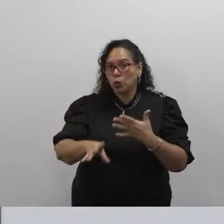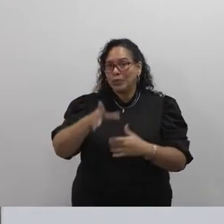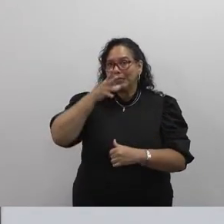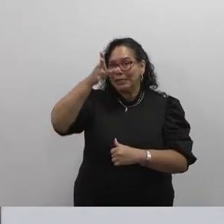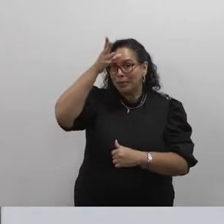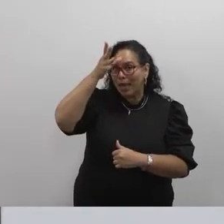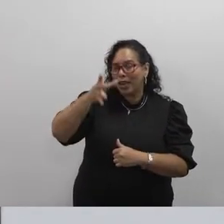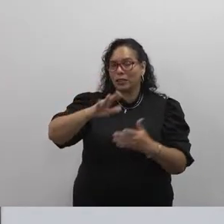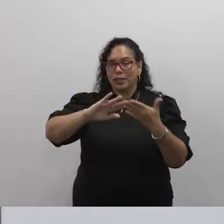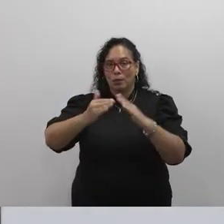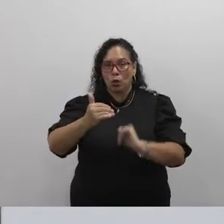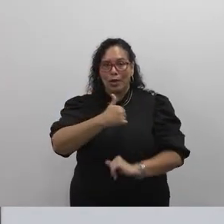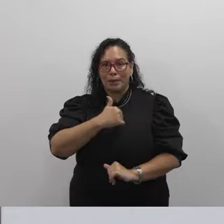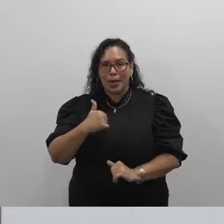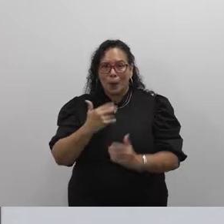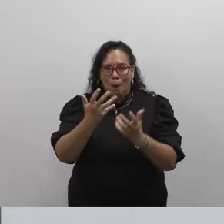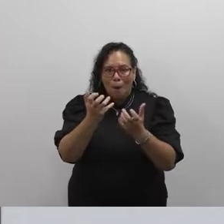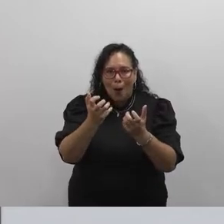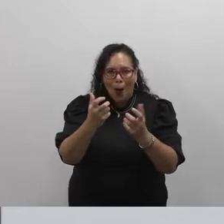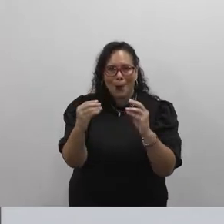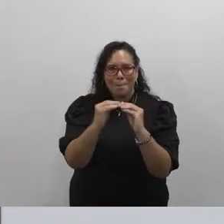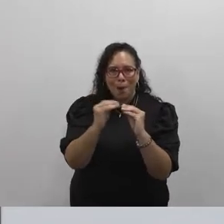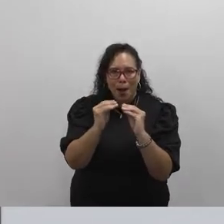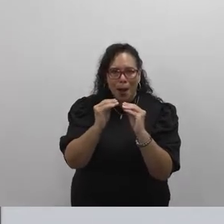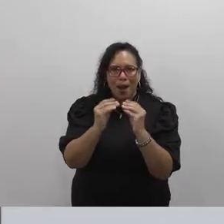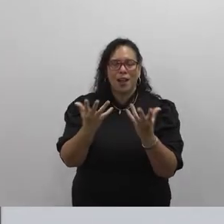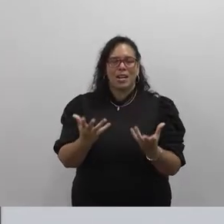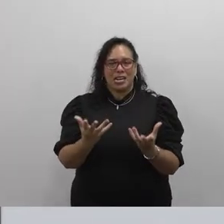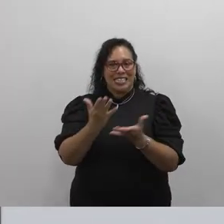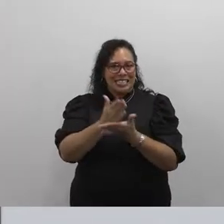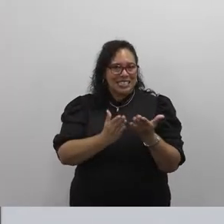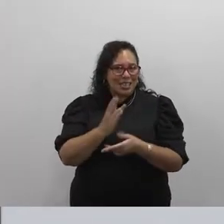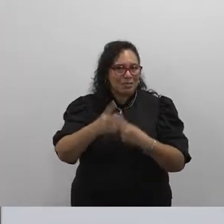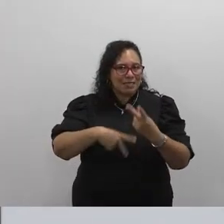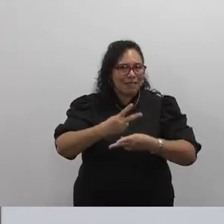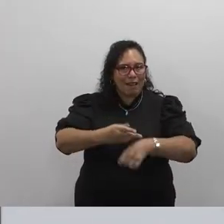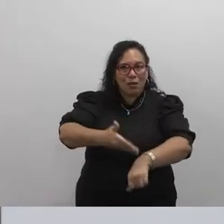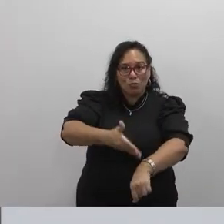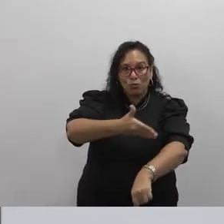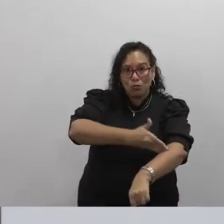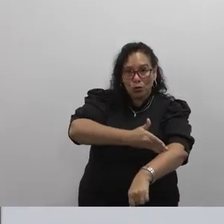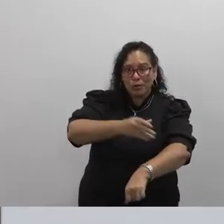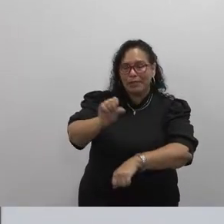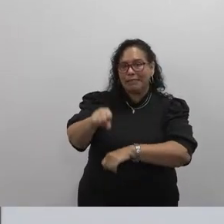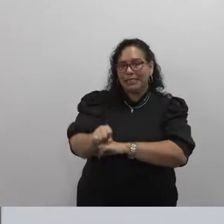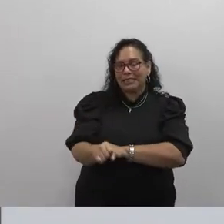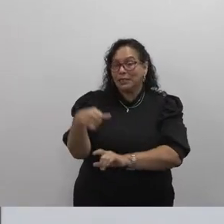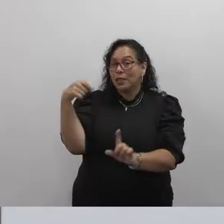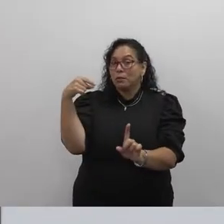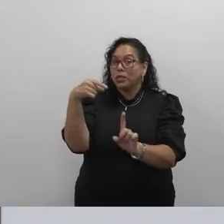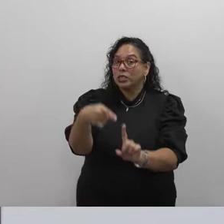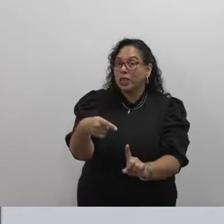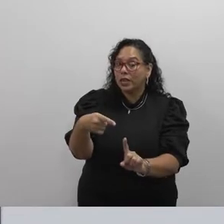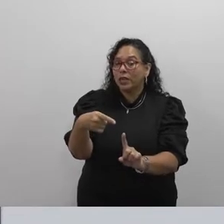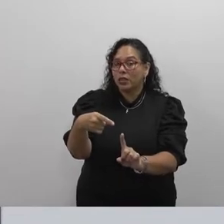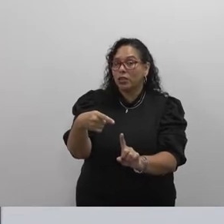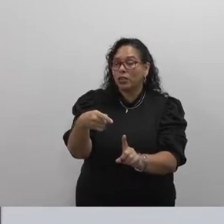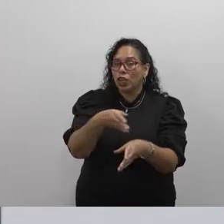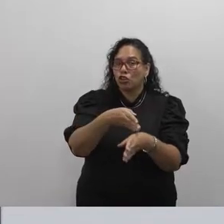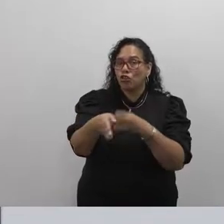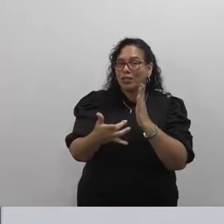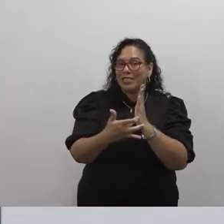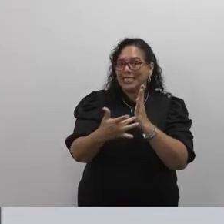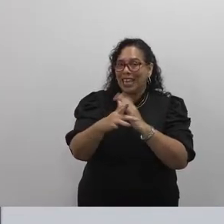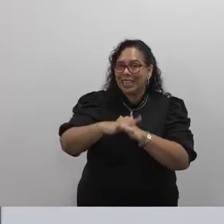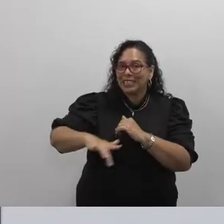parents, community members are itching for more in terms of some of these type of improvements, in particular with respect to some of these career tech